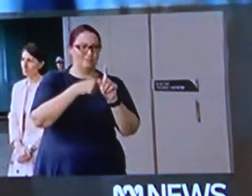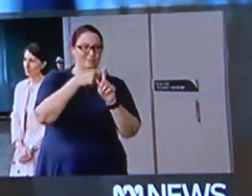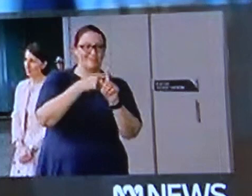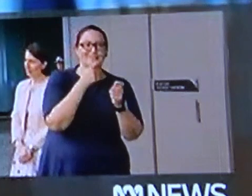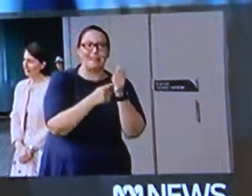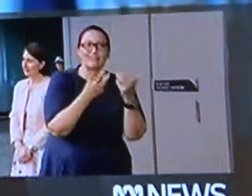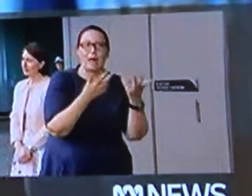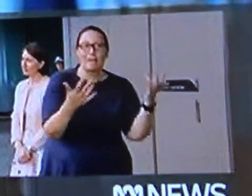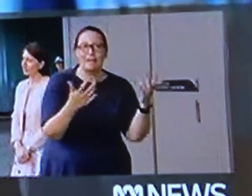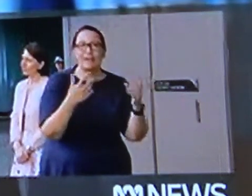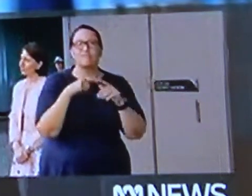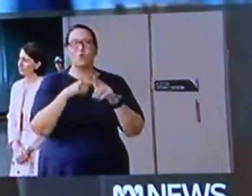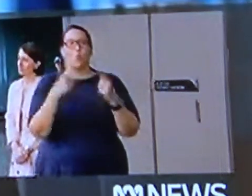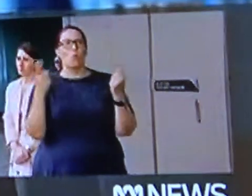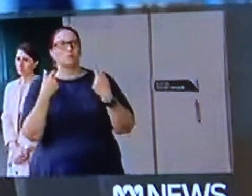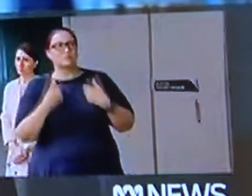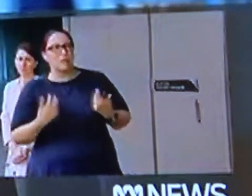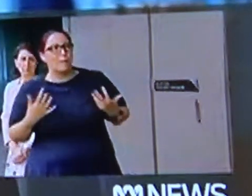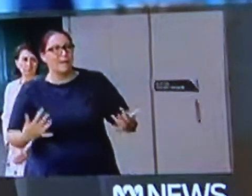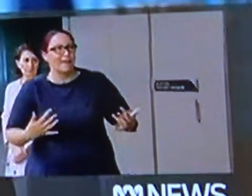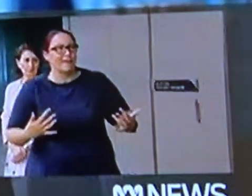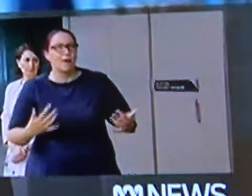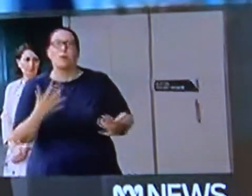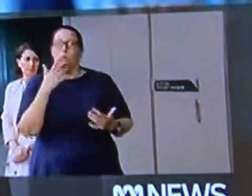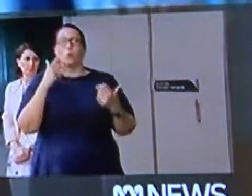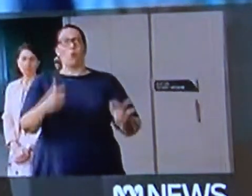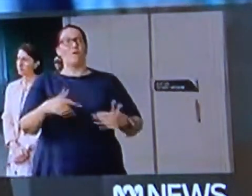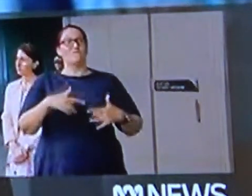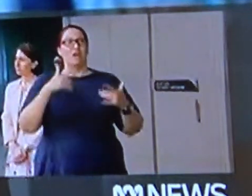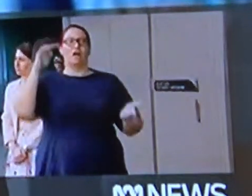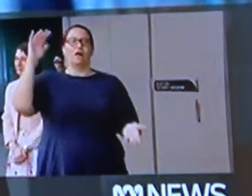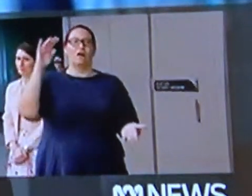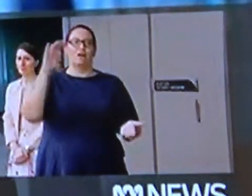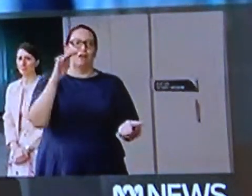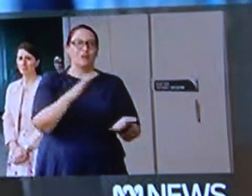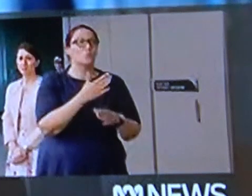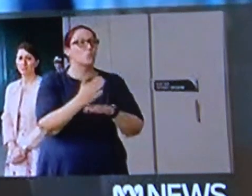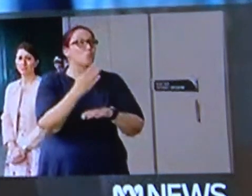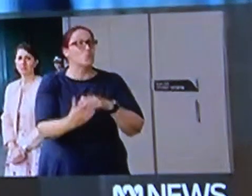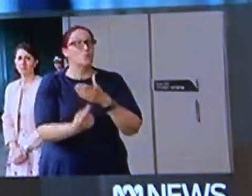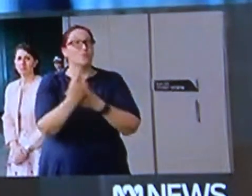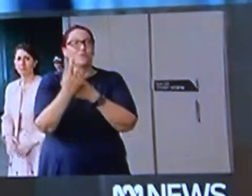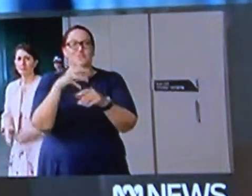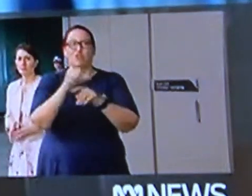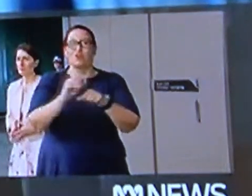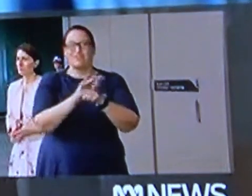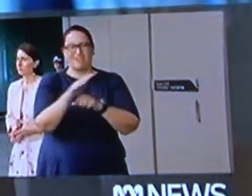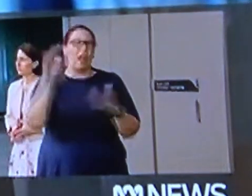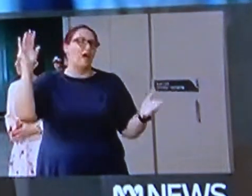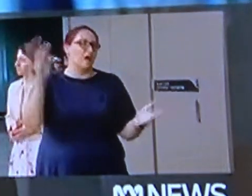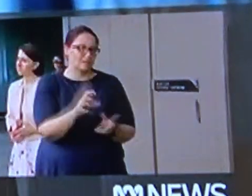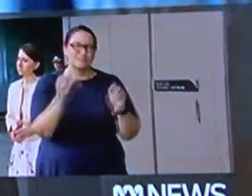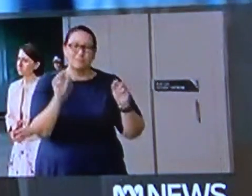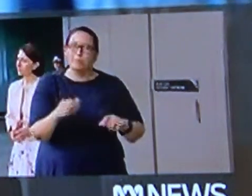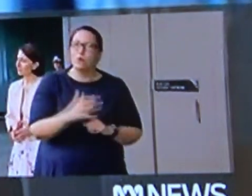And so whilst pleased, we need to be cautious, and it is the long-term trend in that data that's going to be important. In terms of the